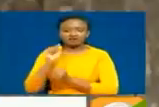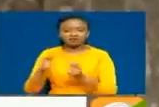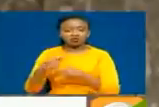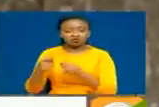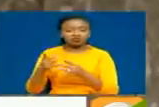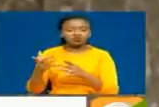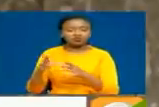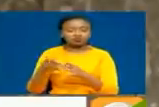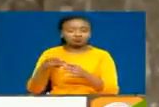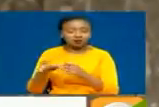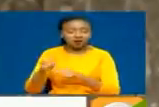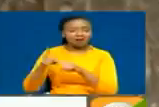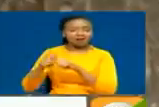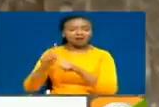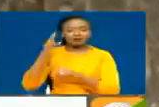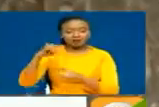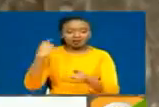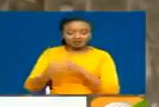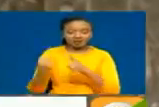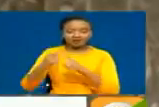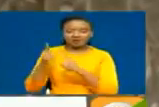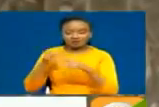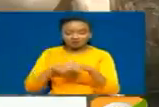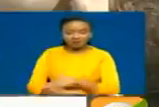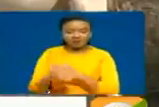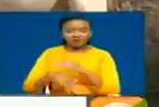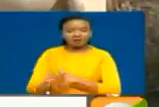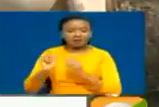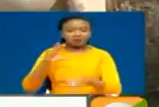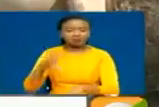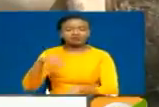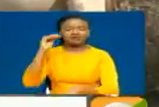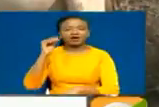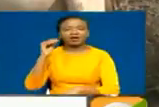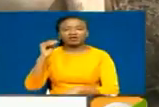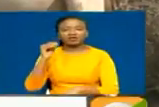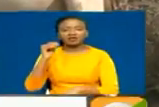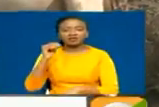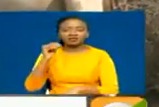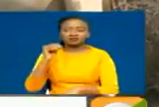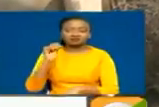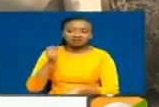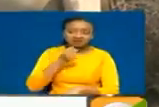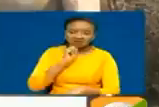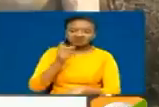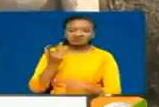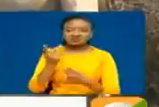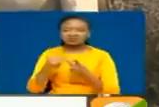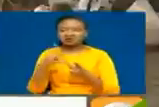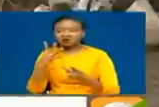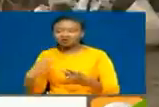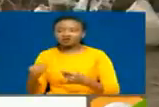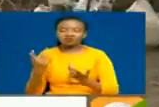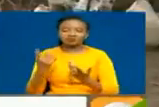ngamia inaendelea kuongezeka. Wanasaa kila miaka. Napata karibu calves kama 50, kama